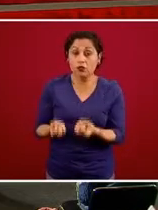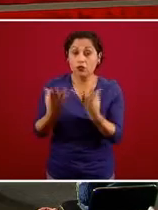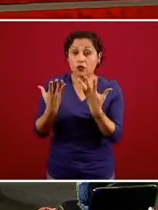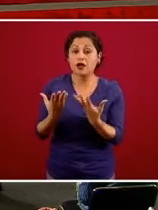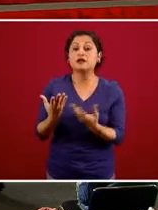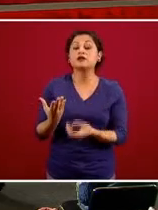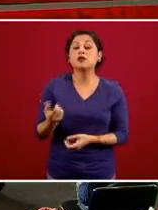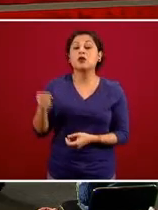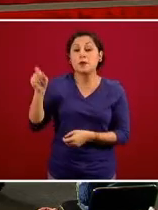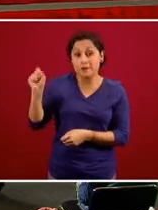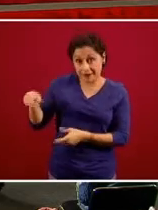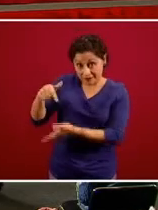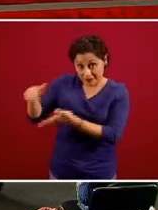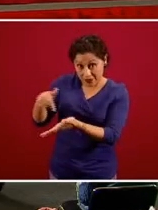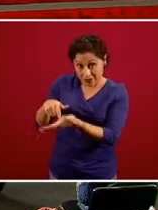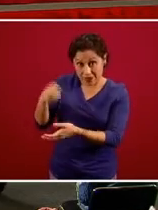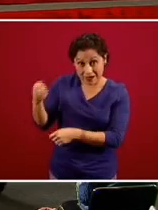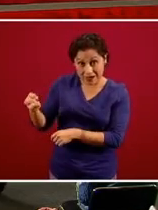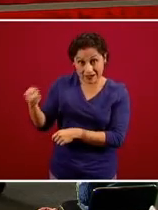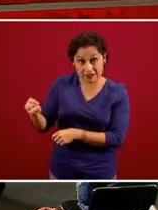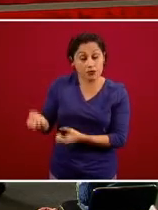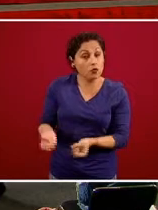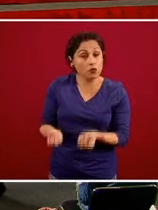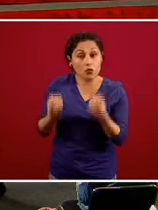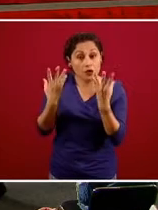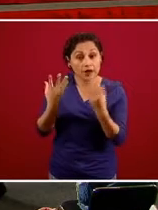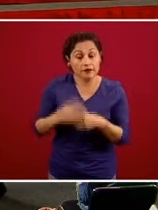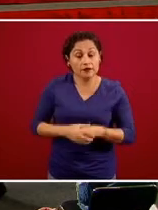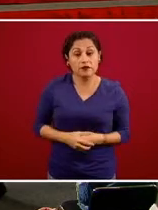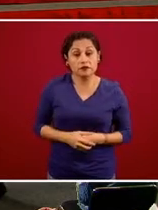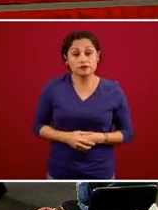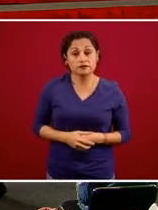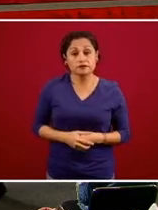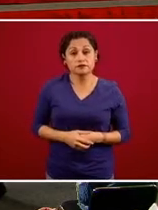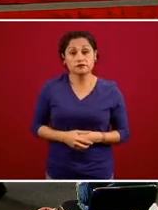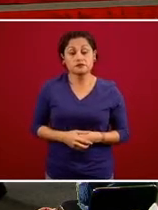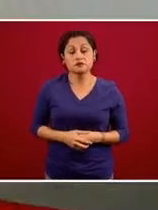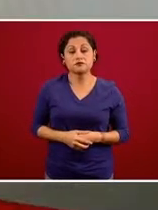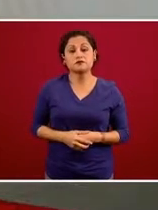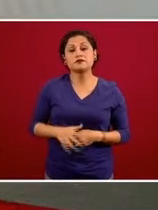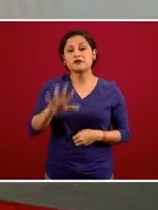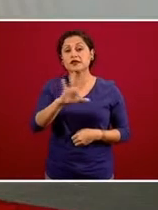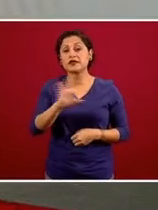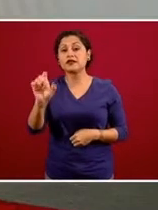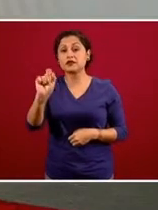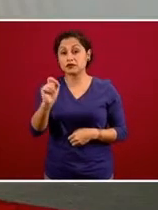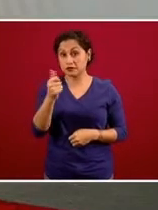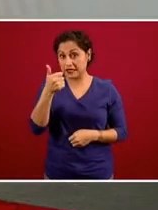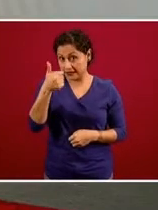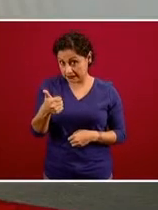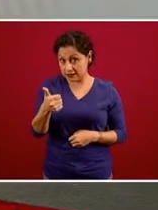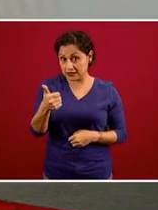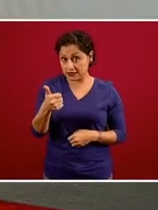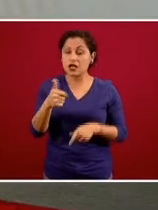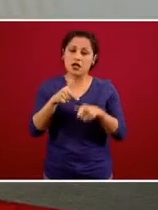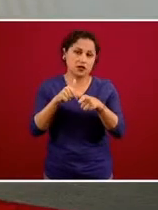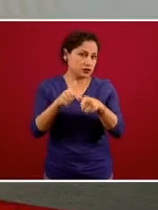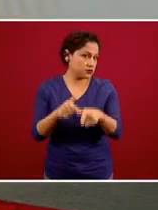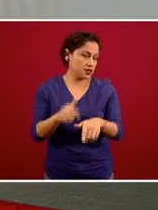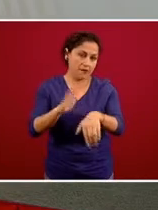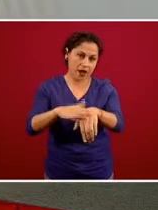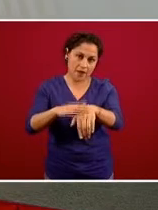The intensive care beds, the total of available intensive care beds with this fundamental unit